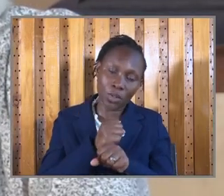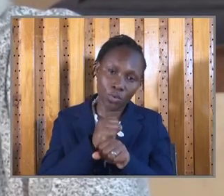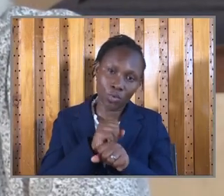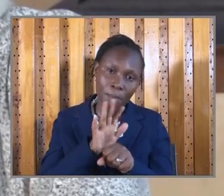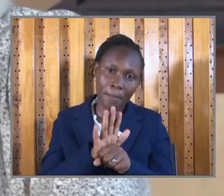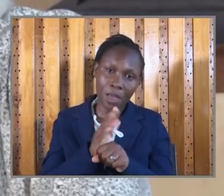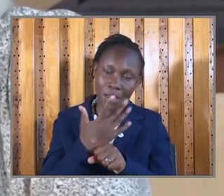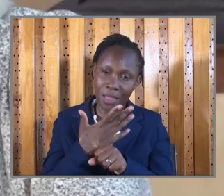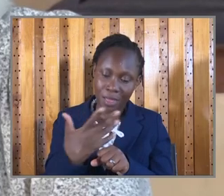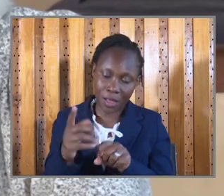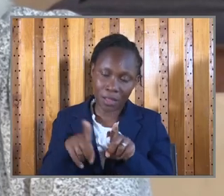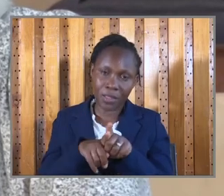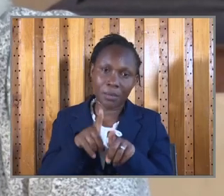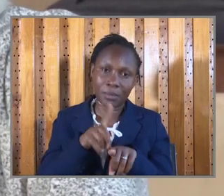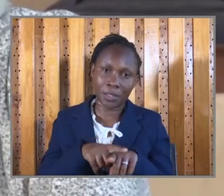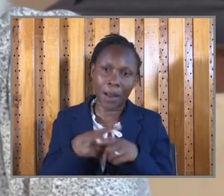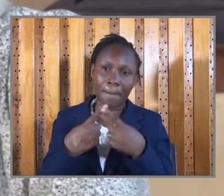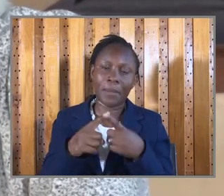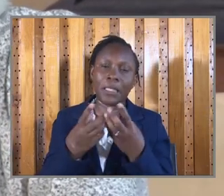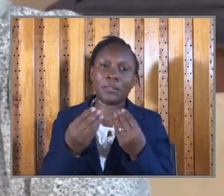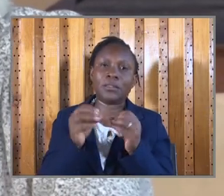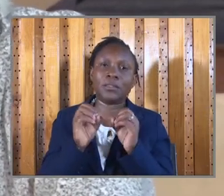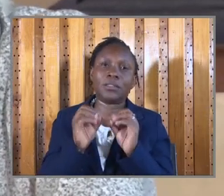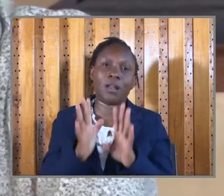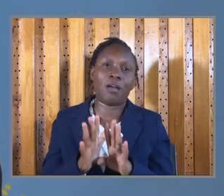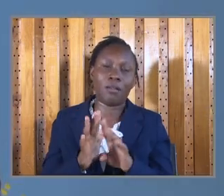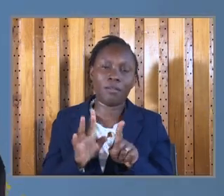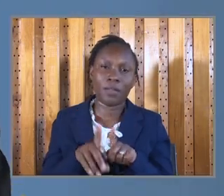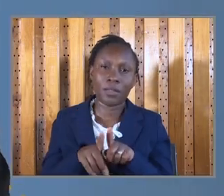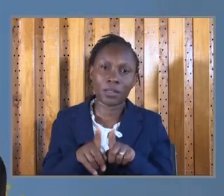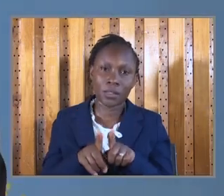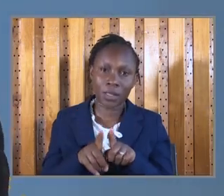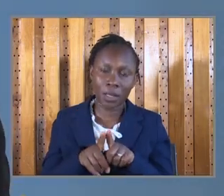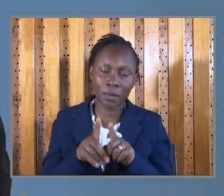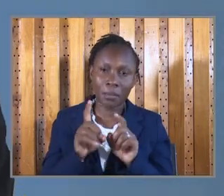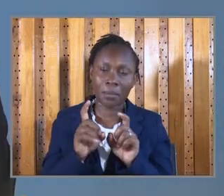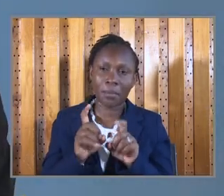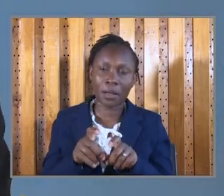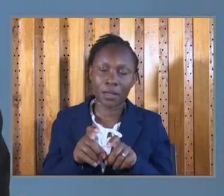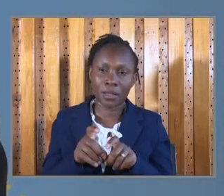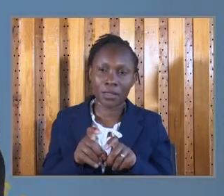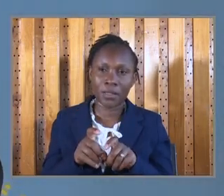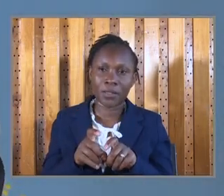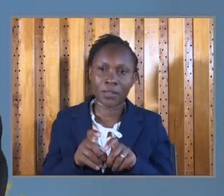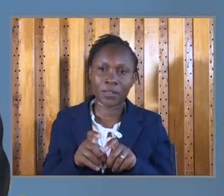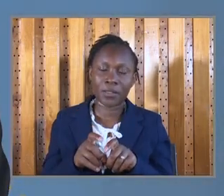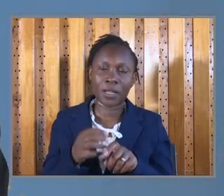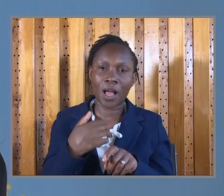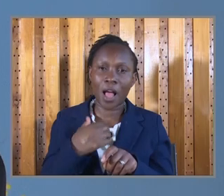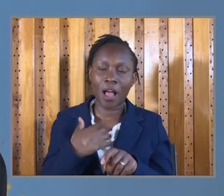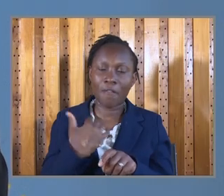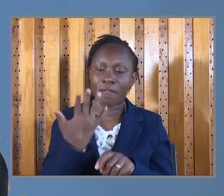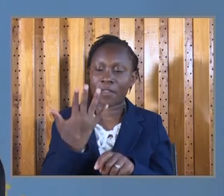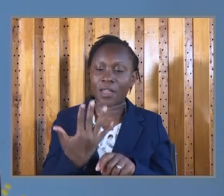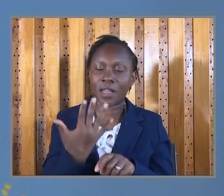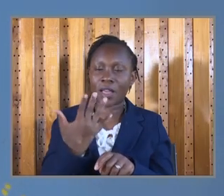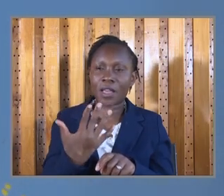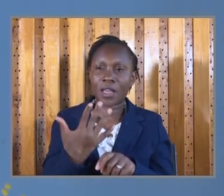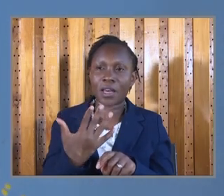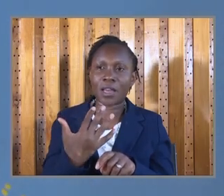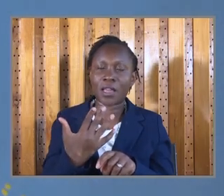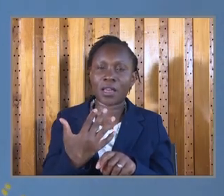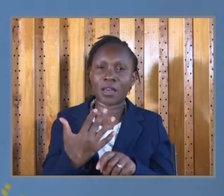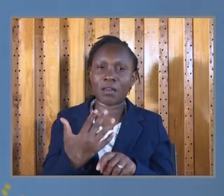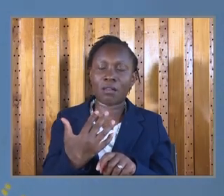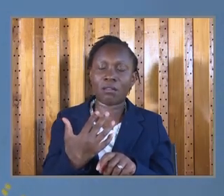very difficult. Above all, we need to drastically cut in greenhouse gas emissions from all emitters, and